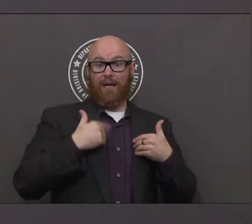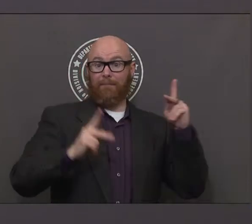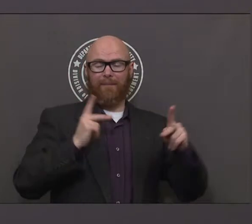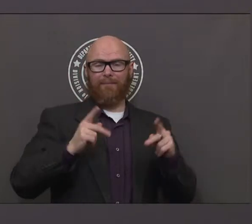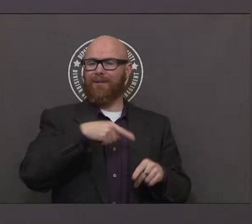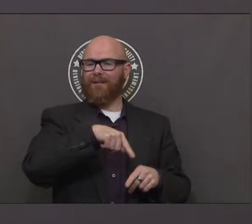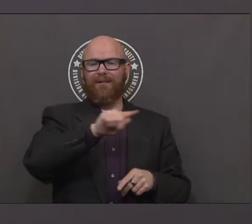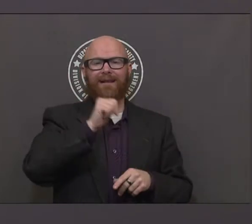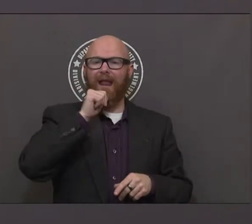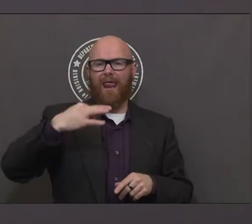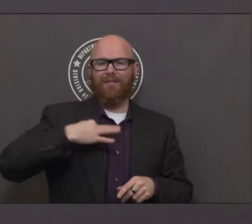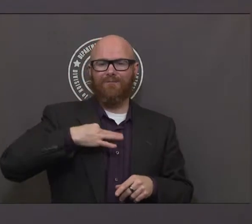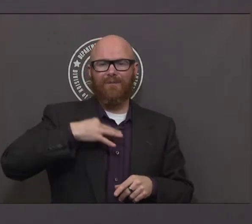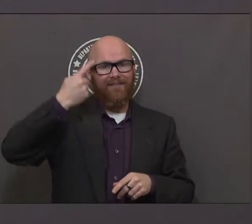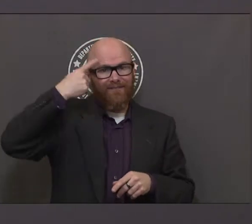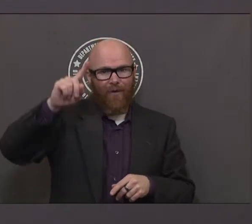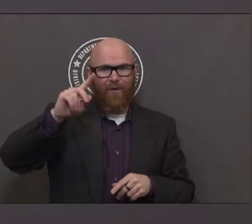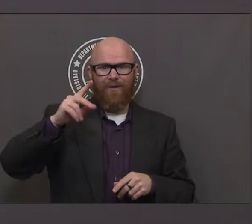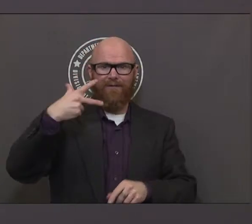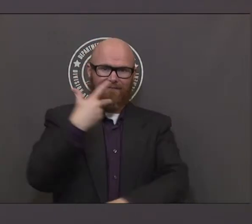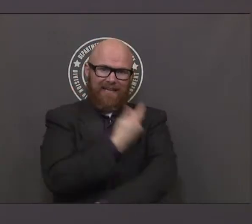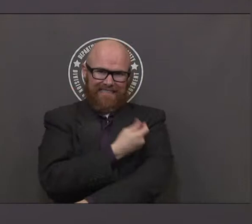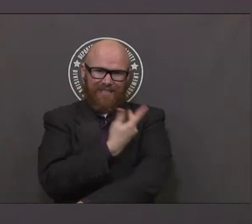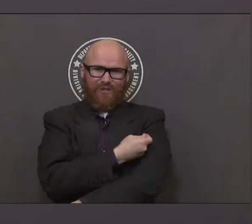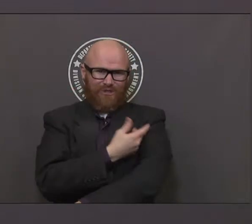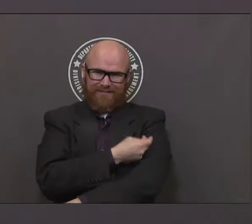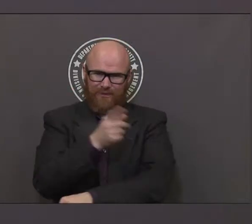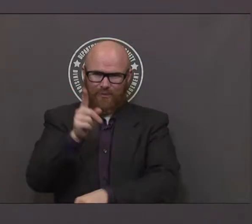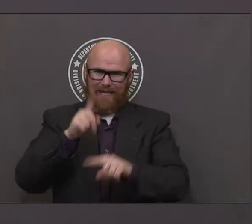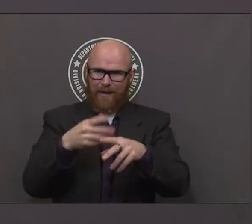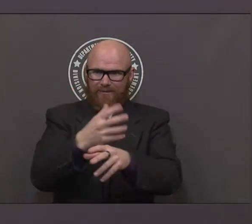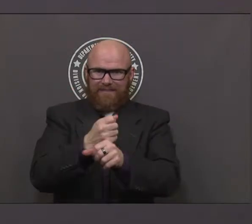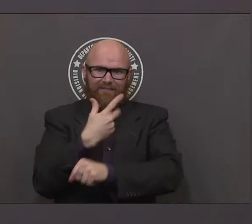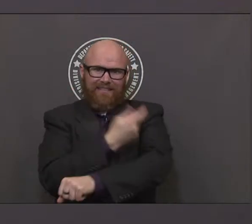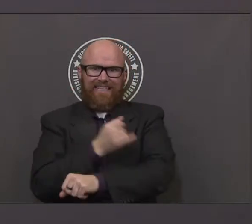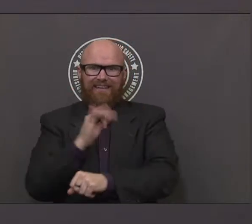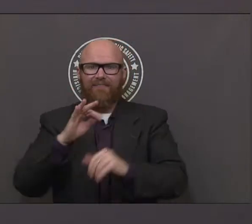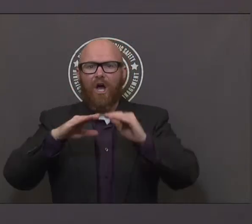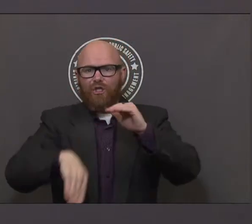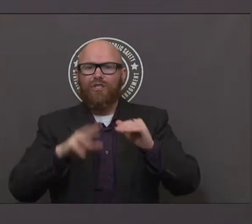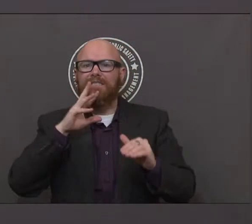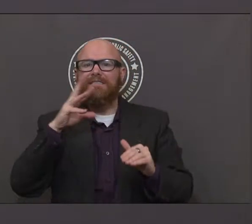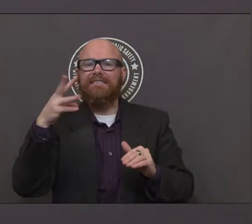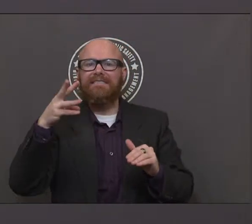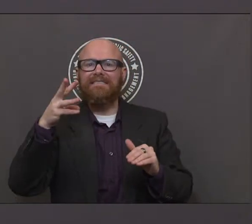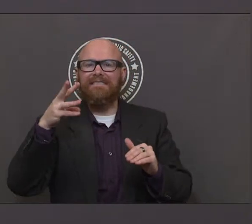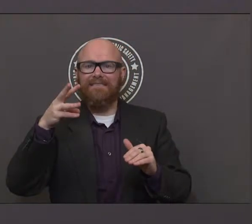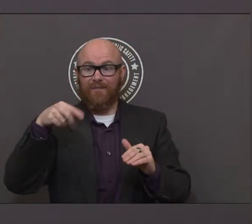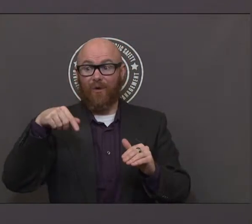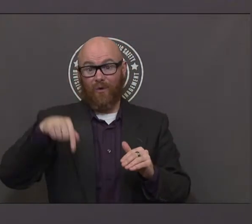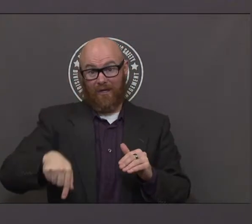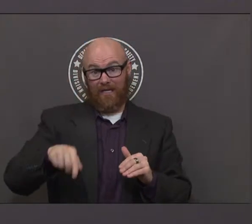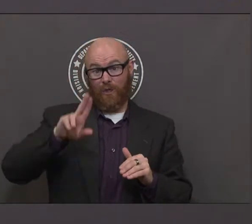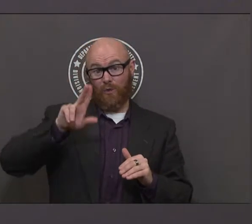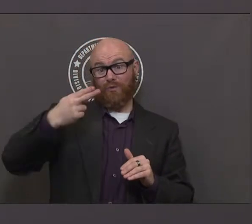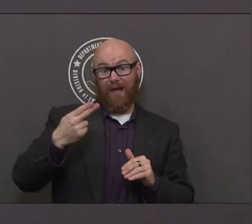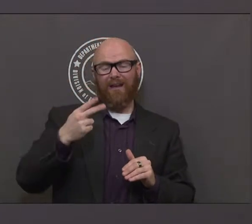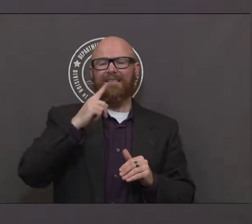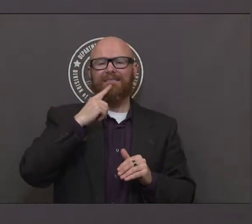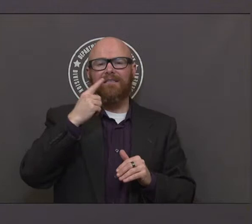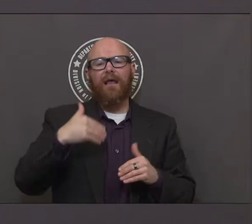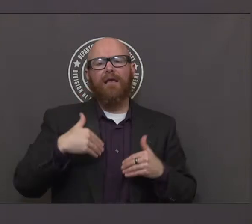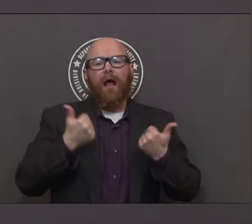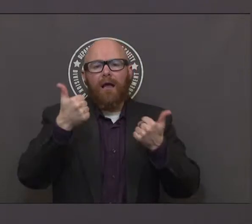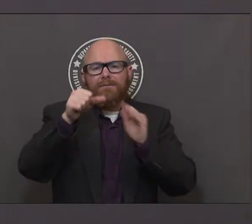not eligible for vaccines, right? You can't get a vaccine if you're under the age of 16. We're also the youngest nation in the state,